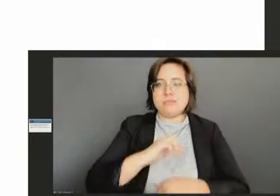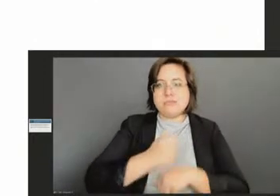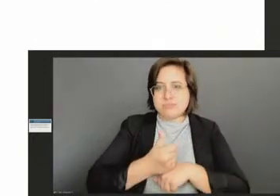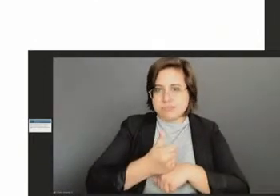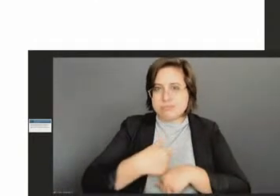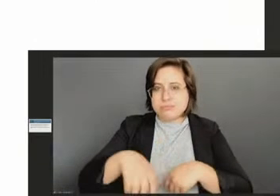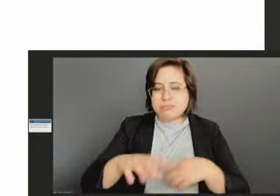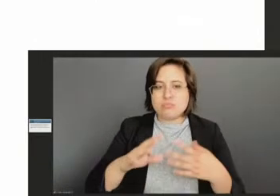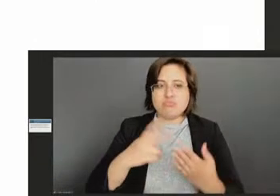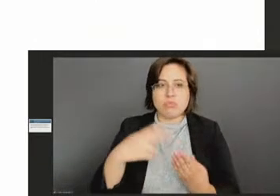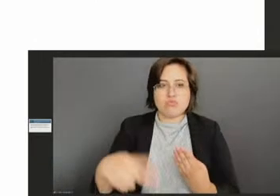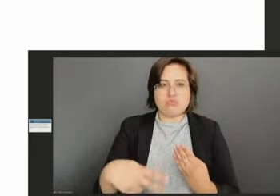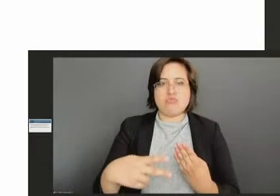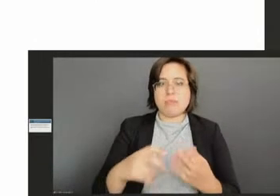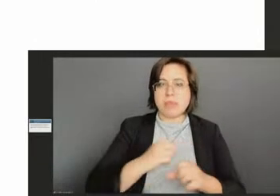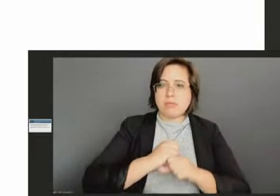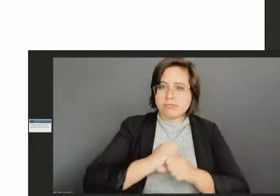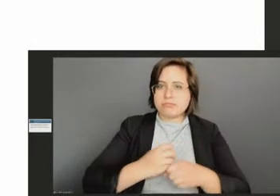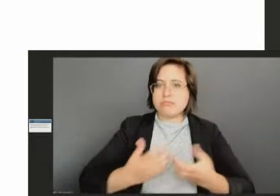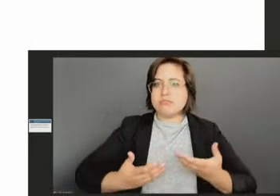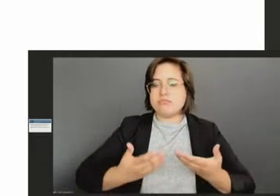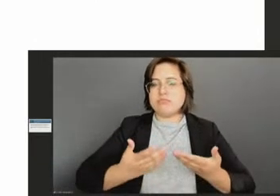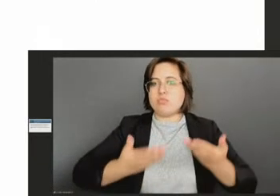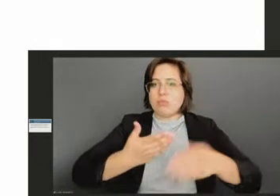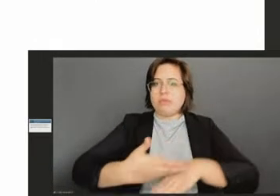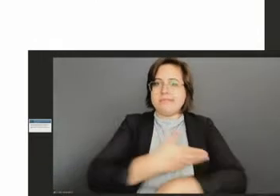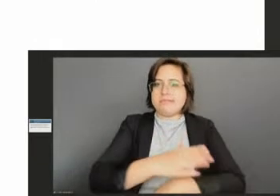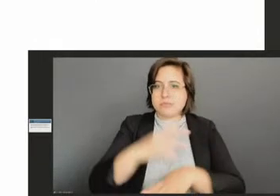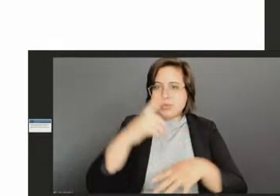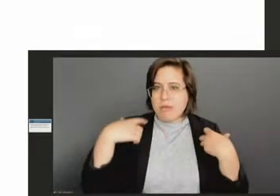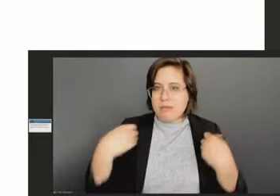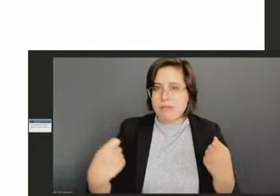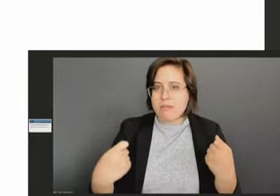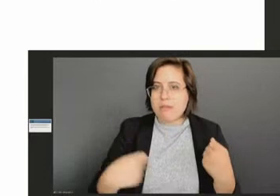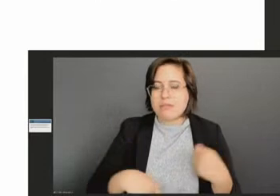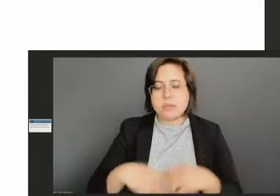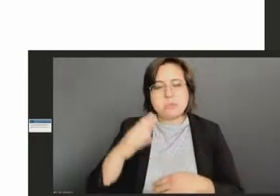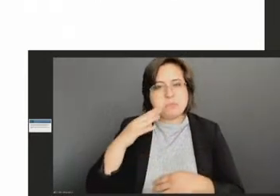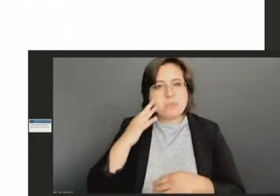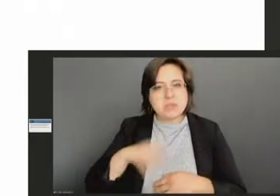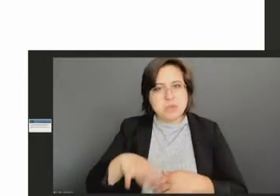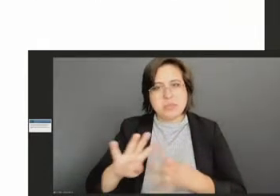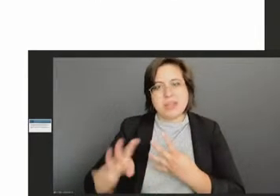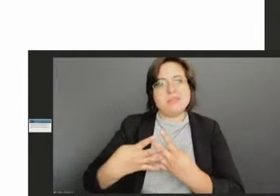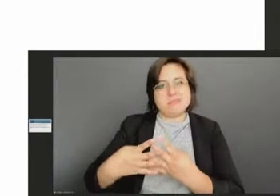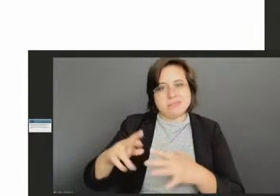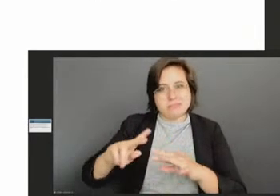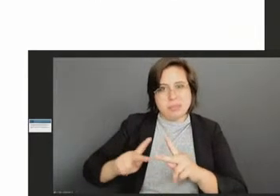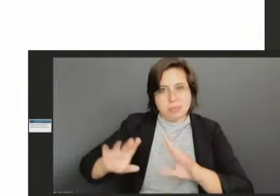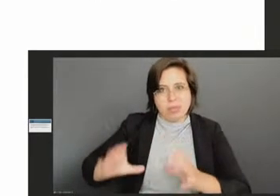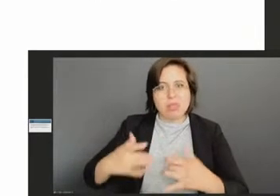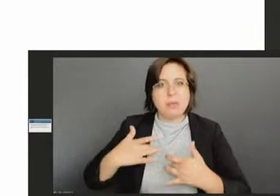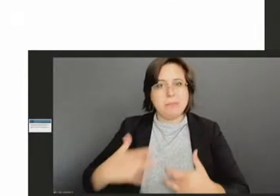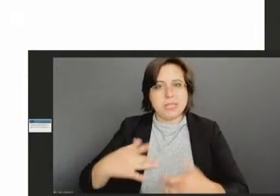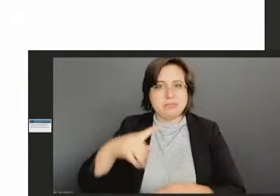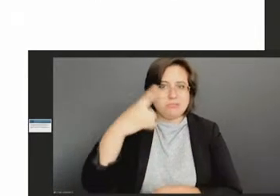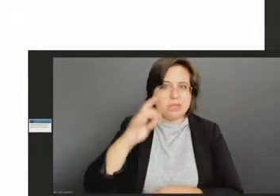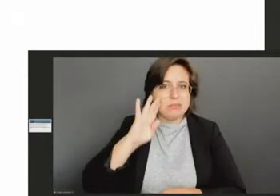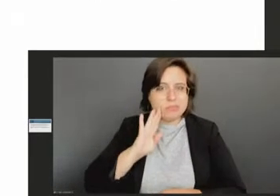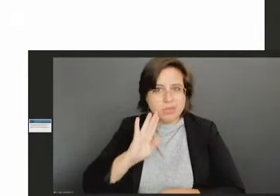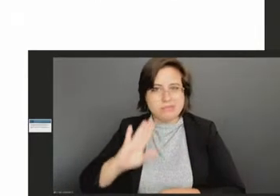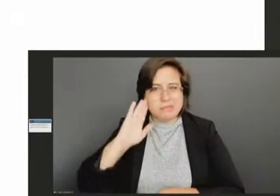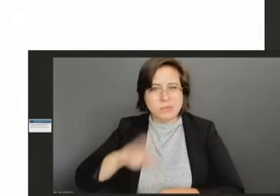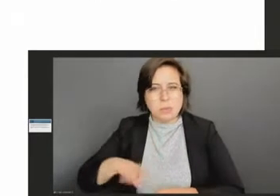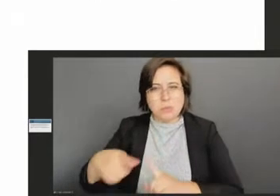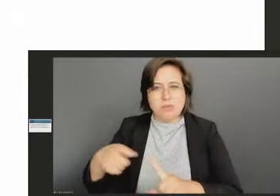promote their health. Again, we know that that population is disproportionately Black and Brown, and so we absolutely, from a public health standpoint, should